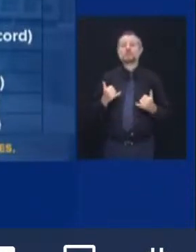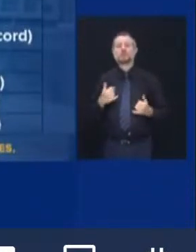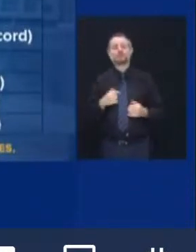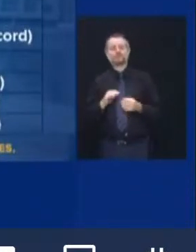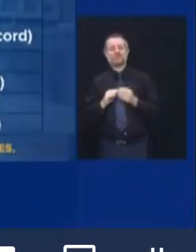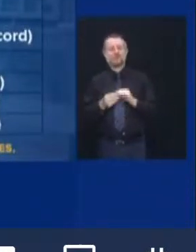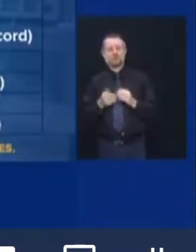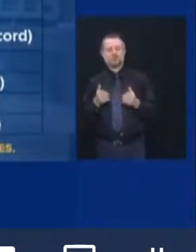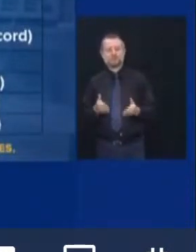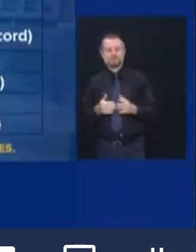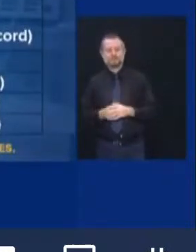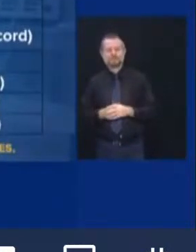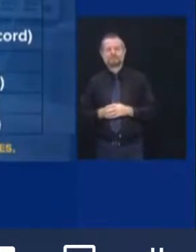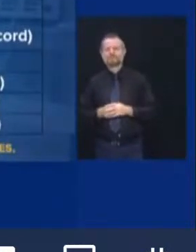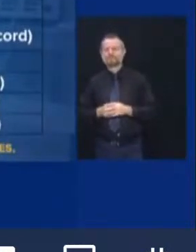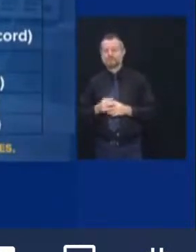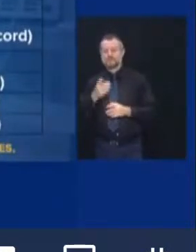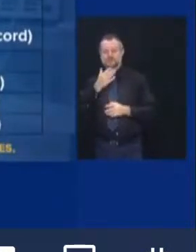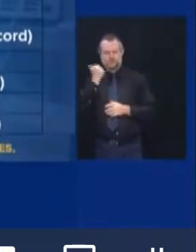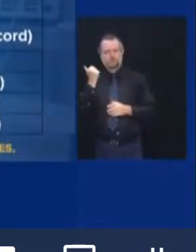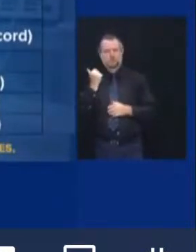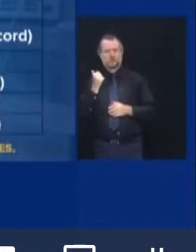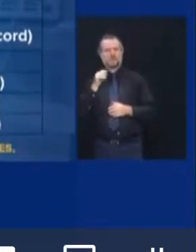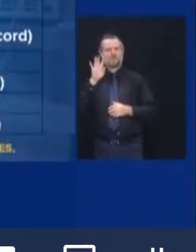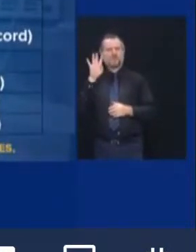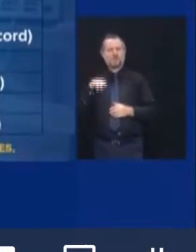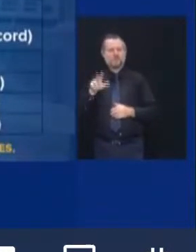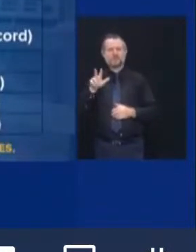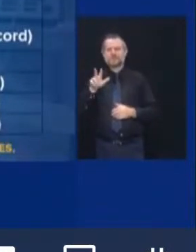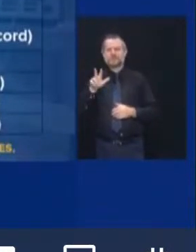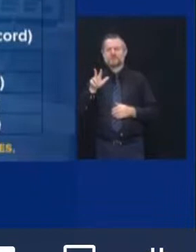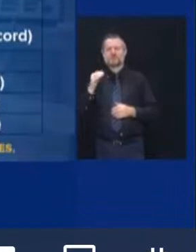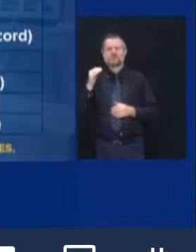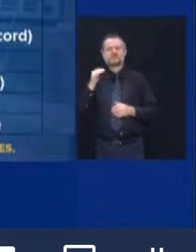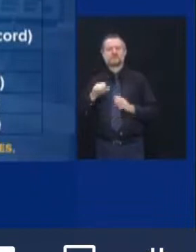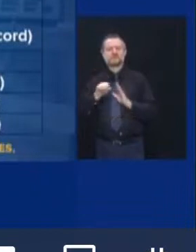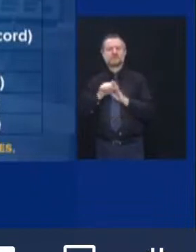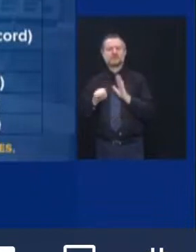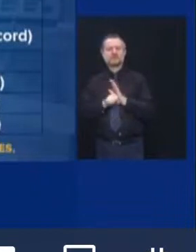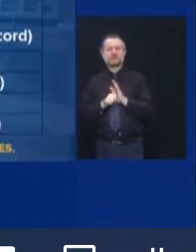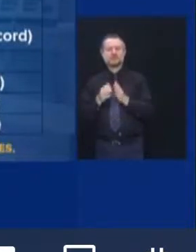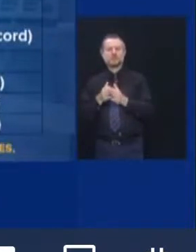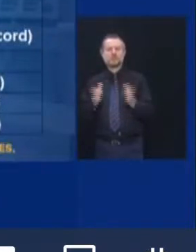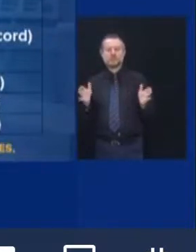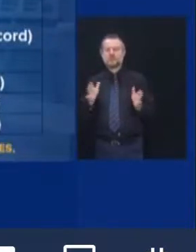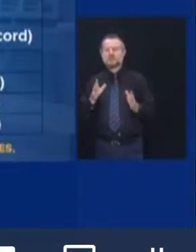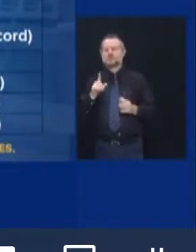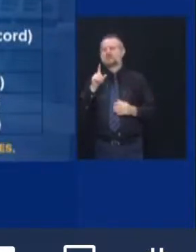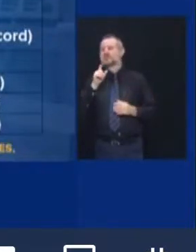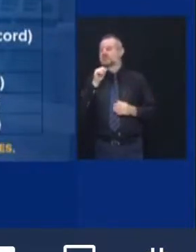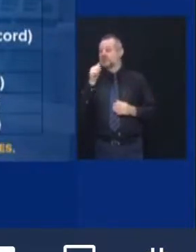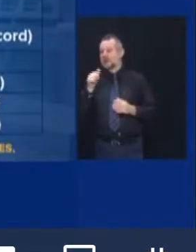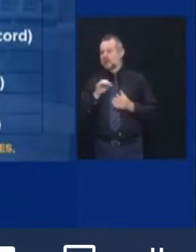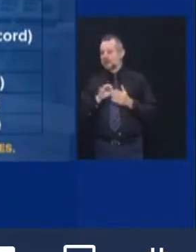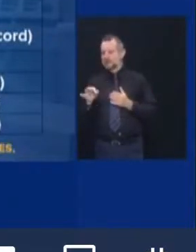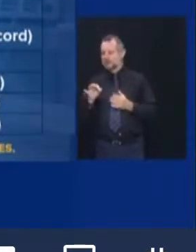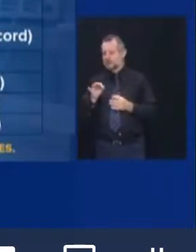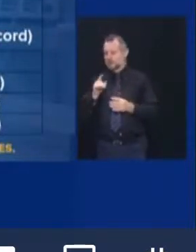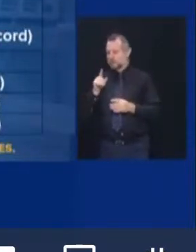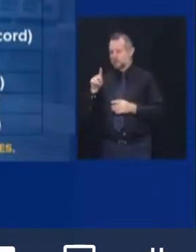red zone areas 4.3, statewide positivity without the red